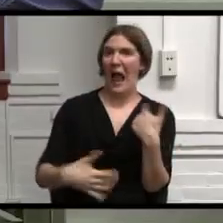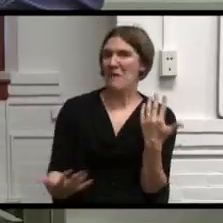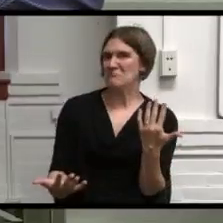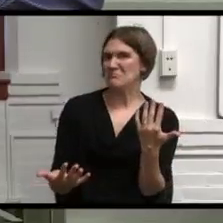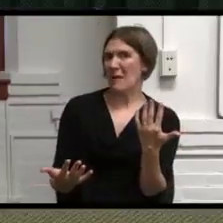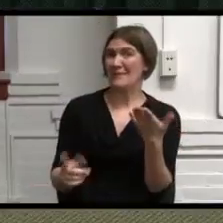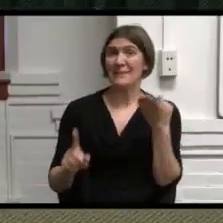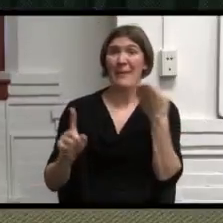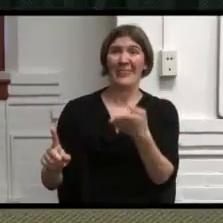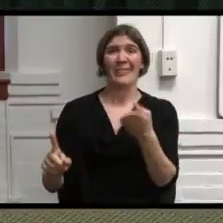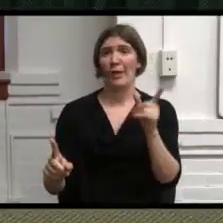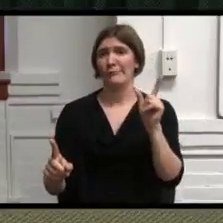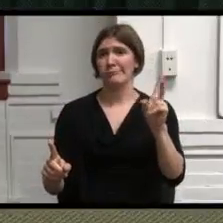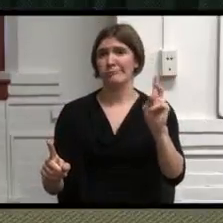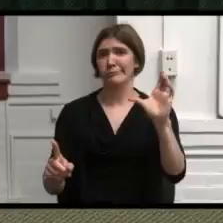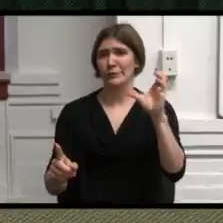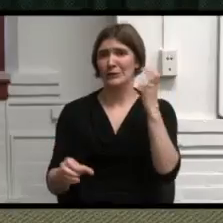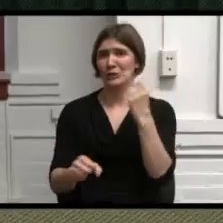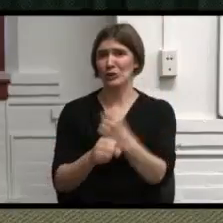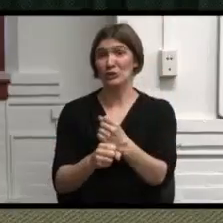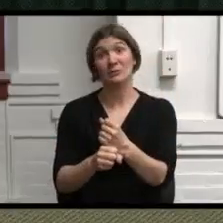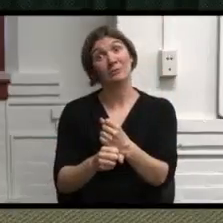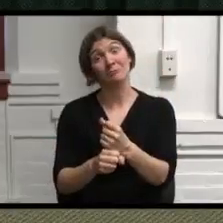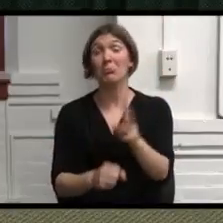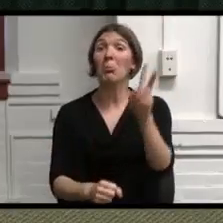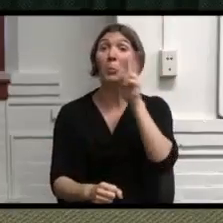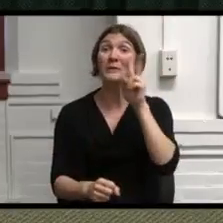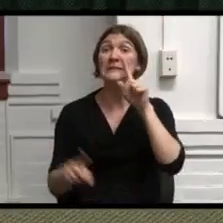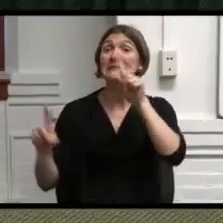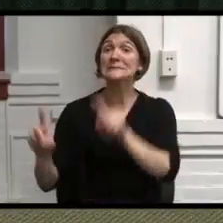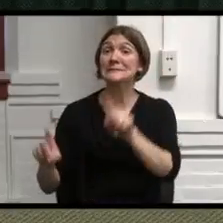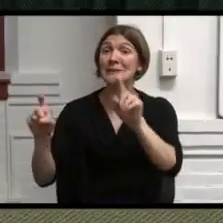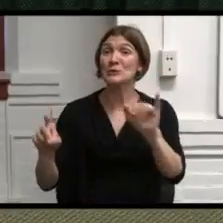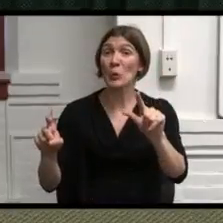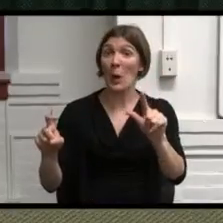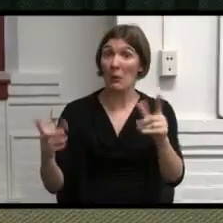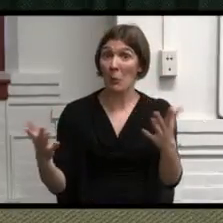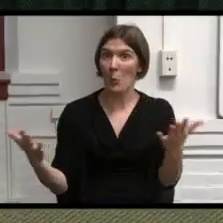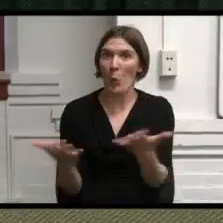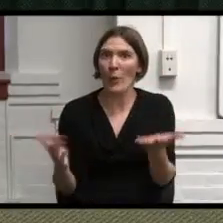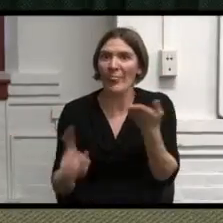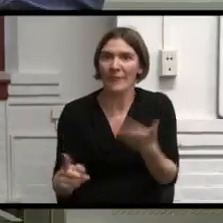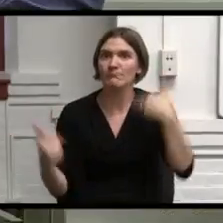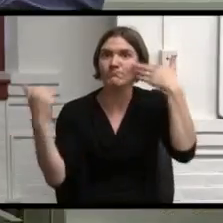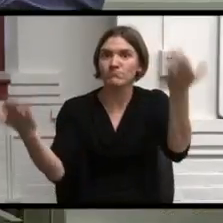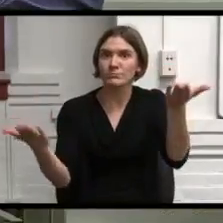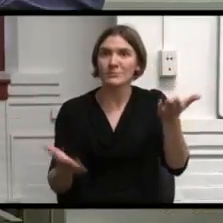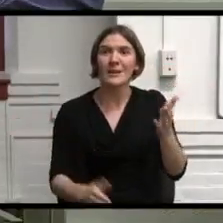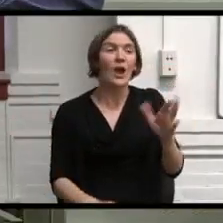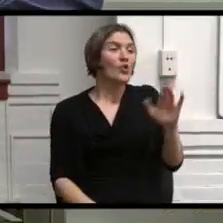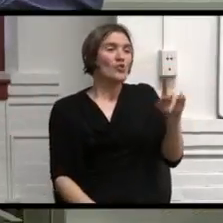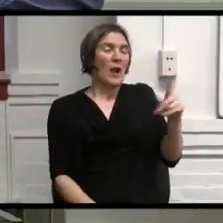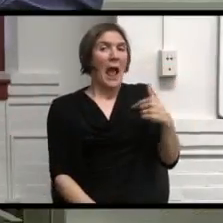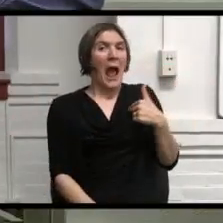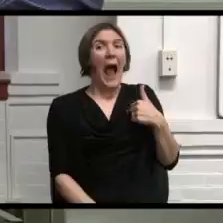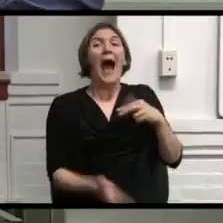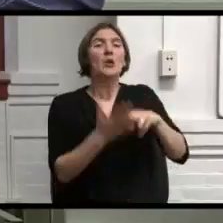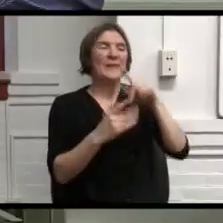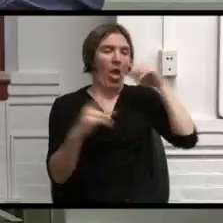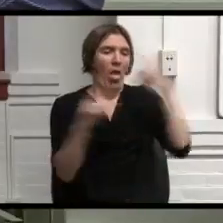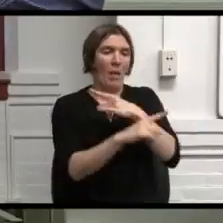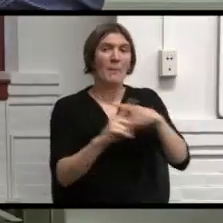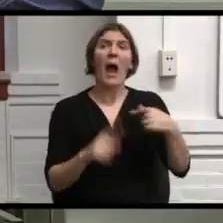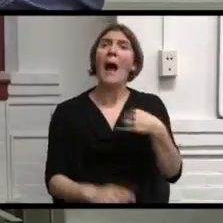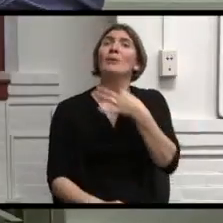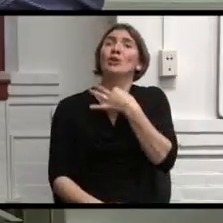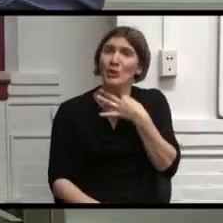there for a few hundred years. I know. It will be interesting to see. It will be, I mean, I know it sounds cynical, but I actually am genuinely